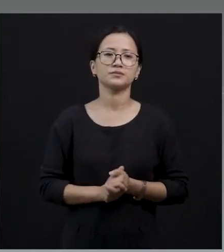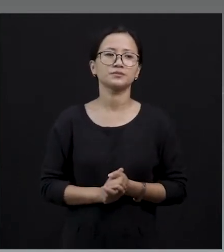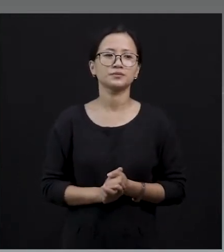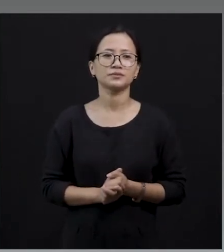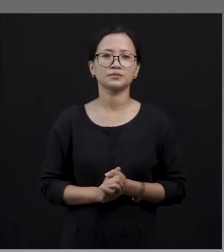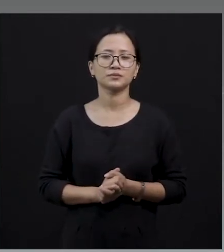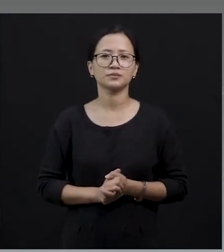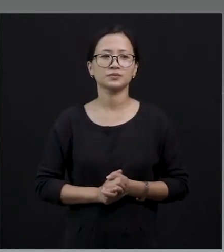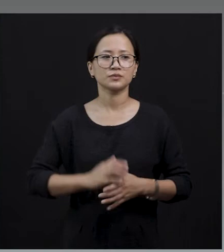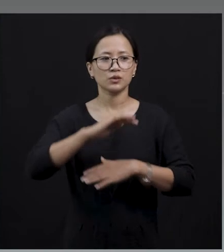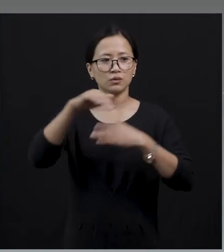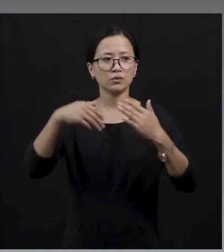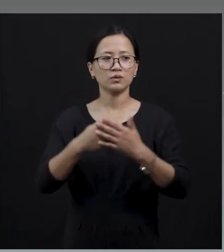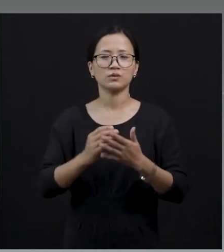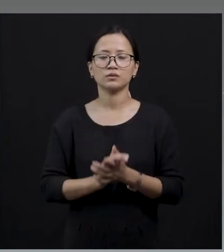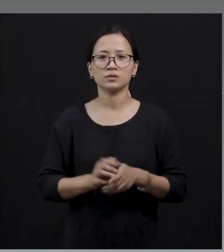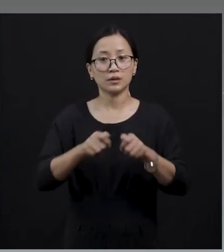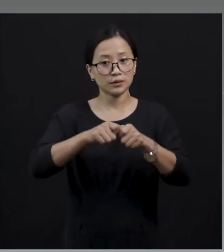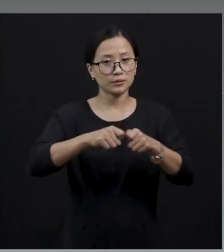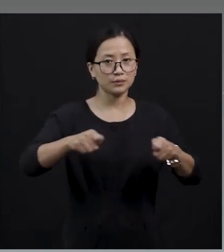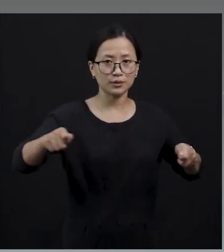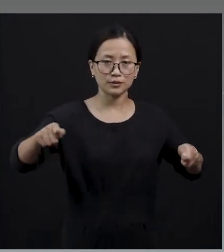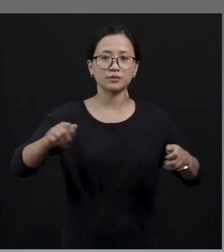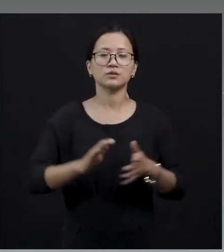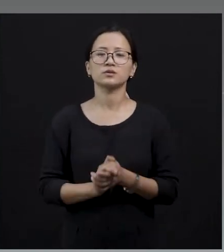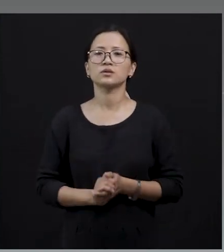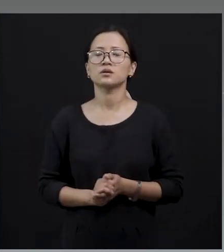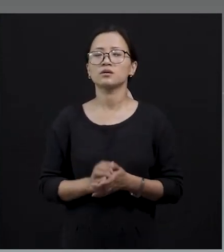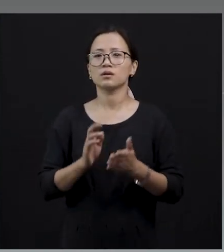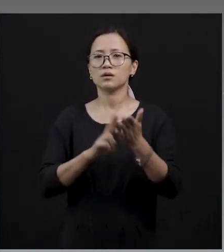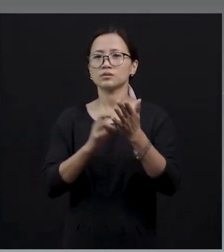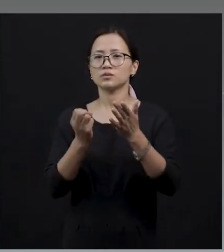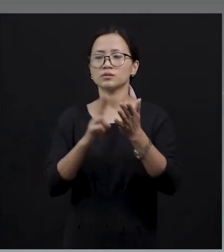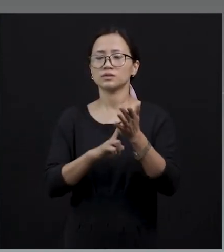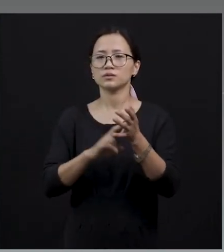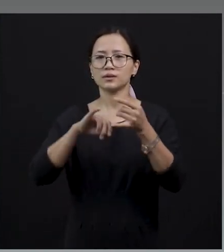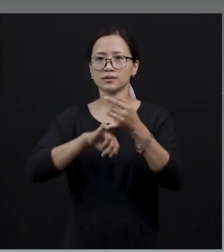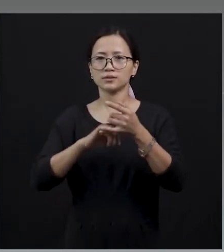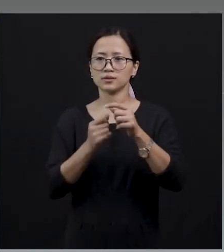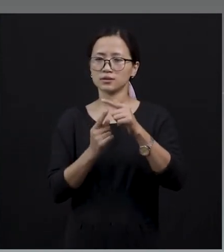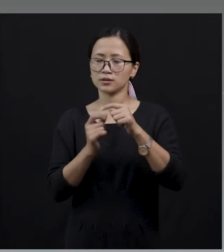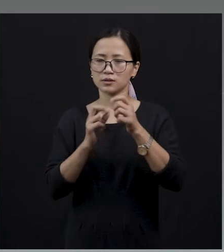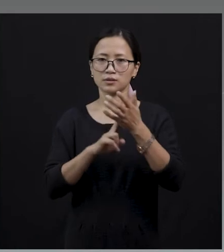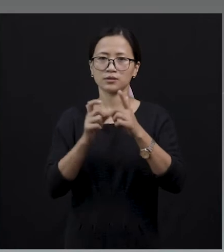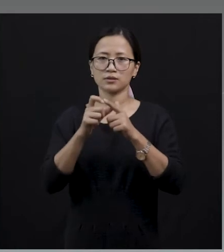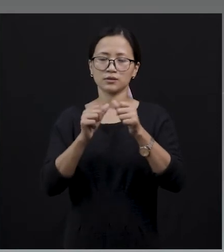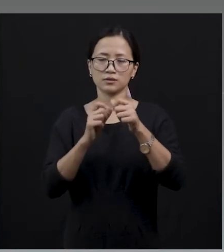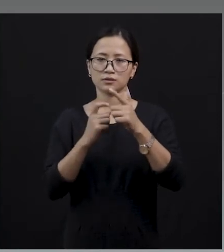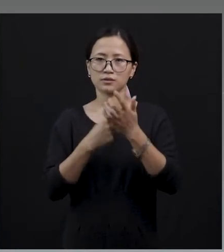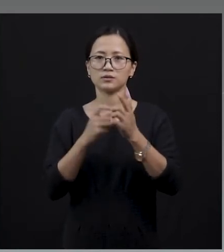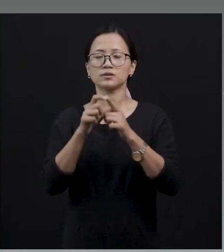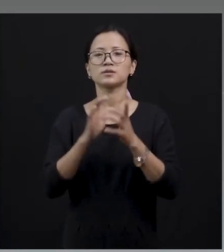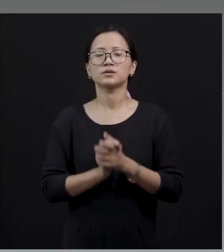right. So this is all about measurement using non-standard units. So I hope you have already understood the